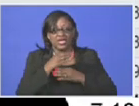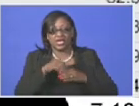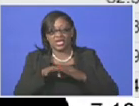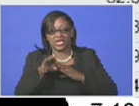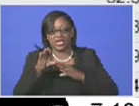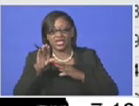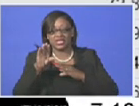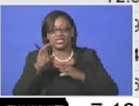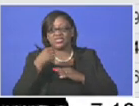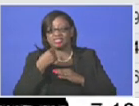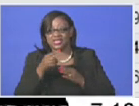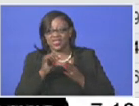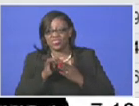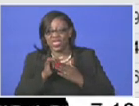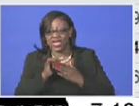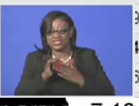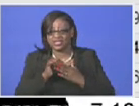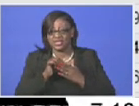living in the Bahamas is